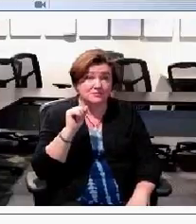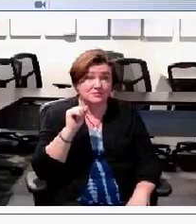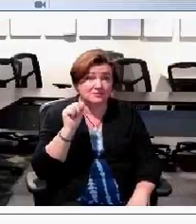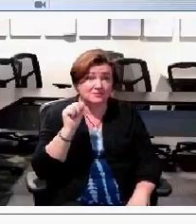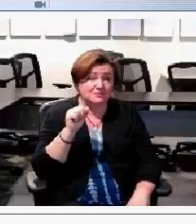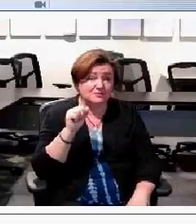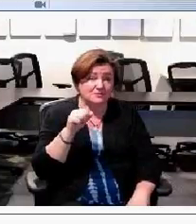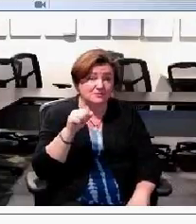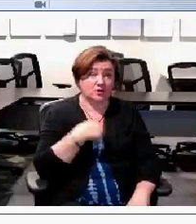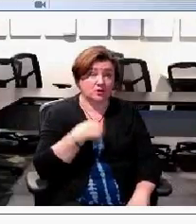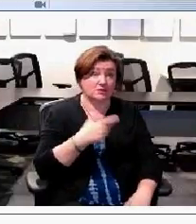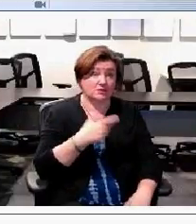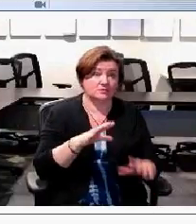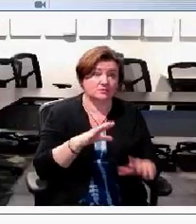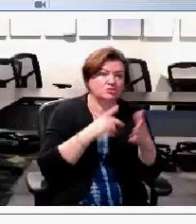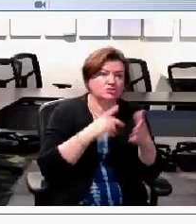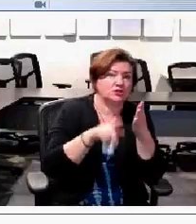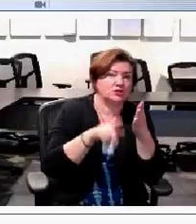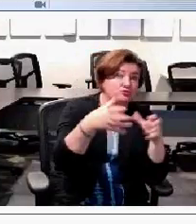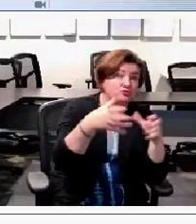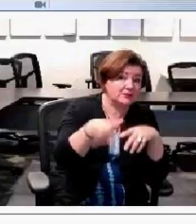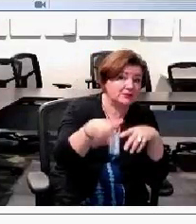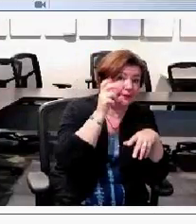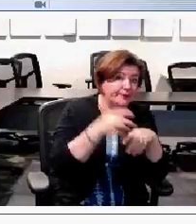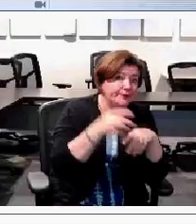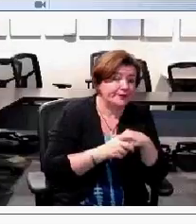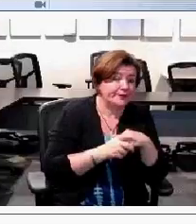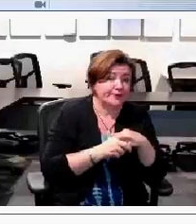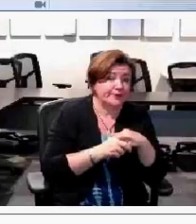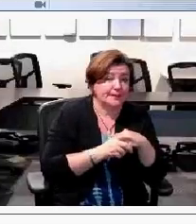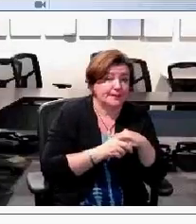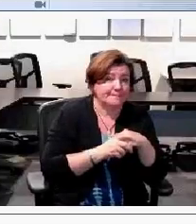We're just with the group, see if people can hear you.